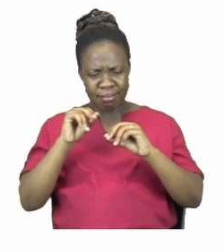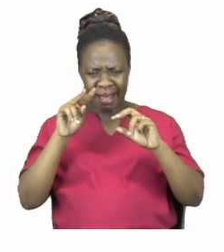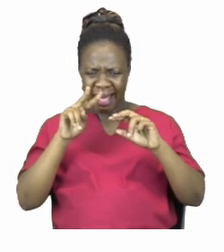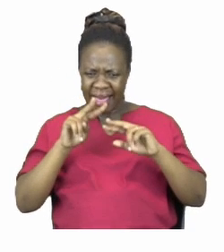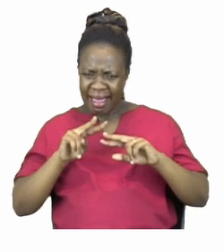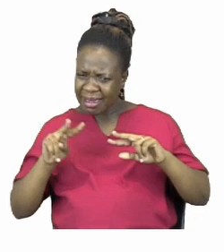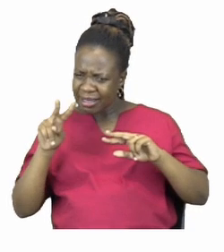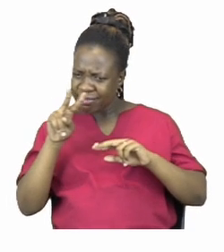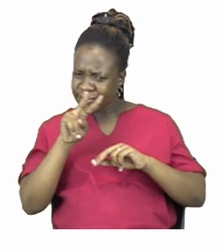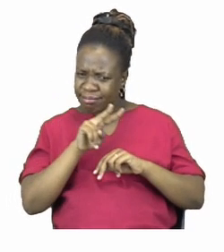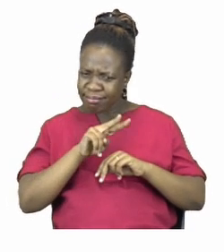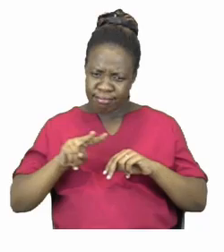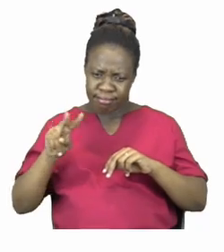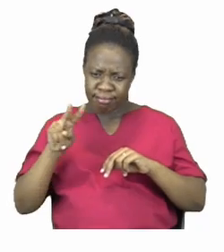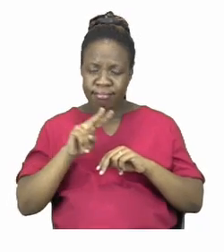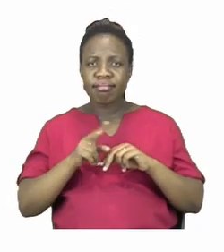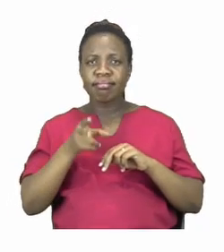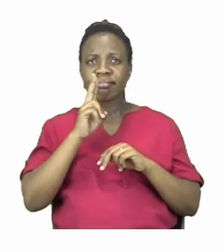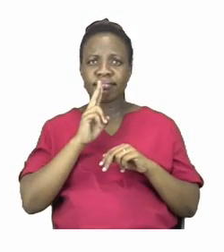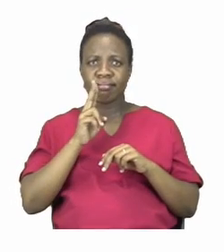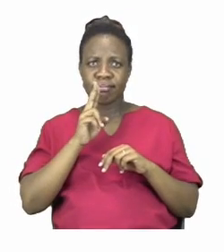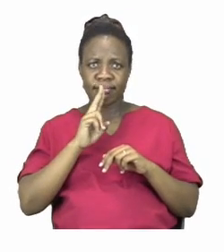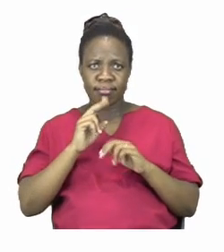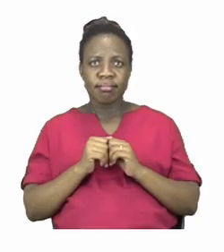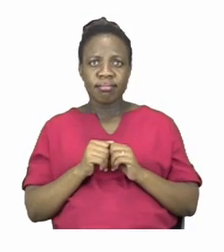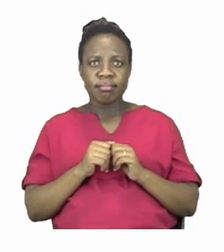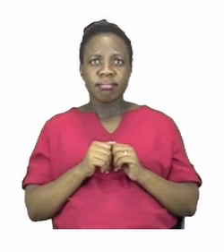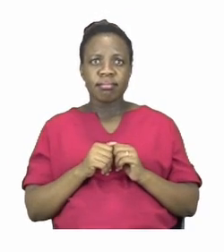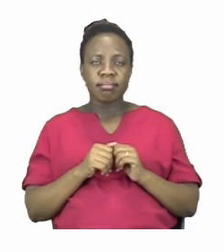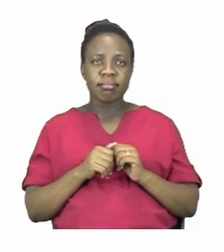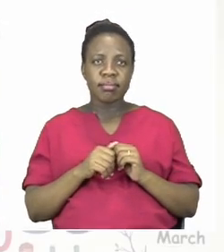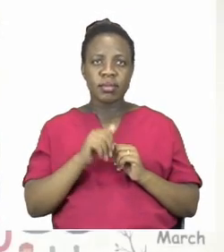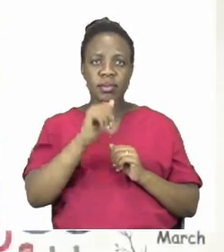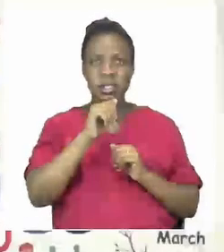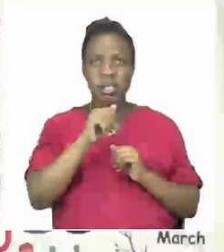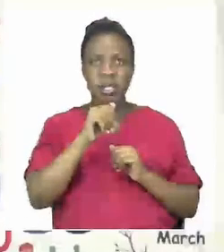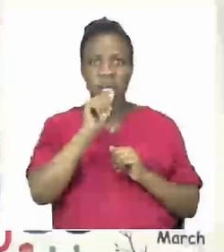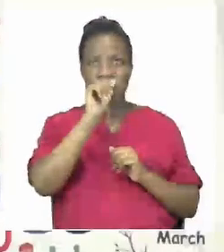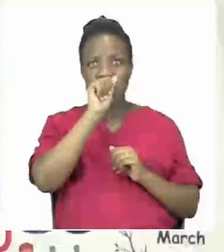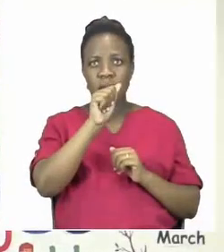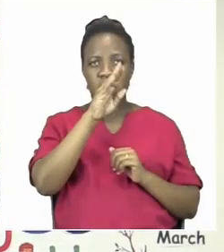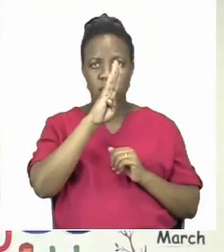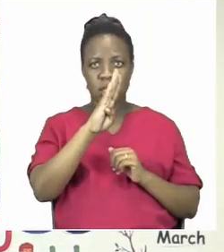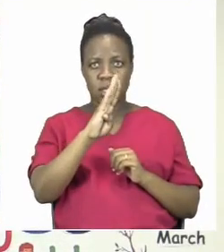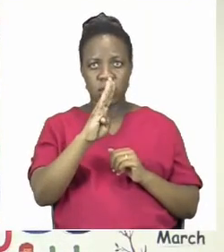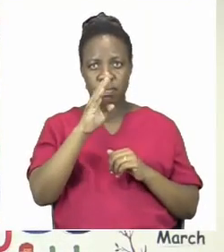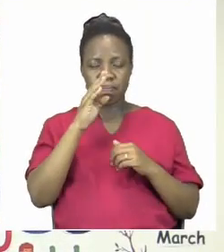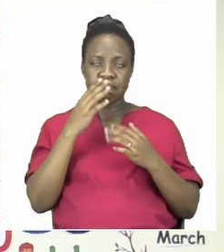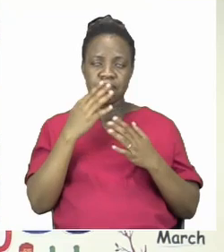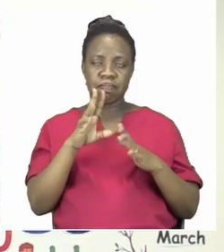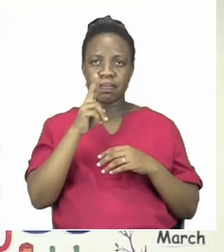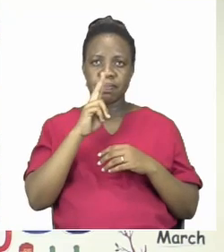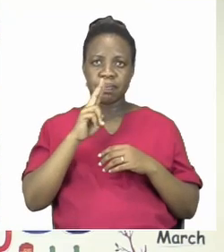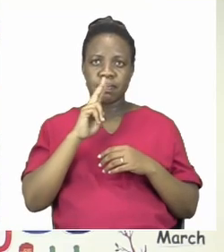Now, on the board, I answered A and B already. So let's quickly just have a look at question A again.